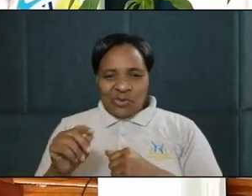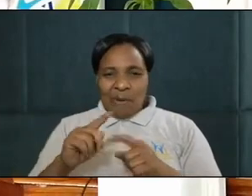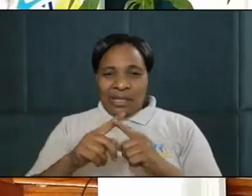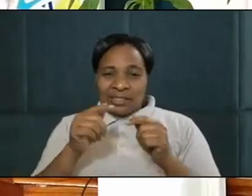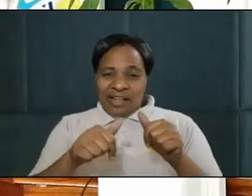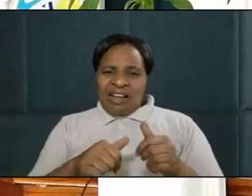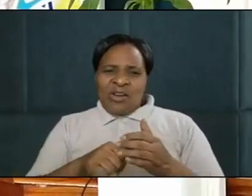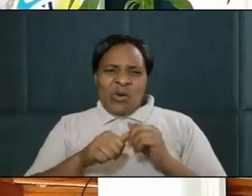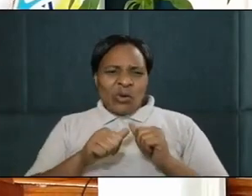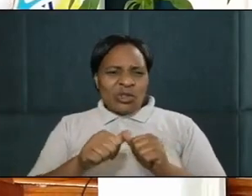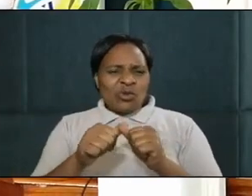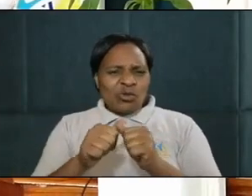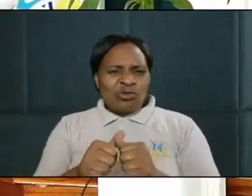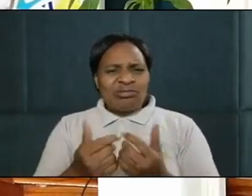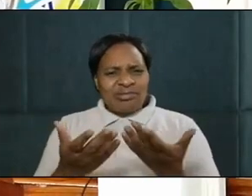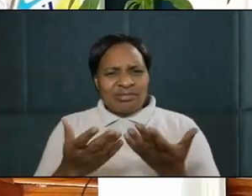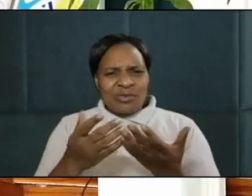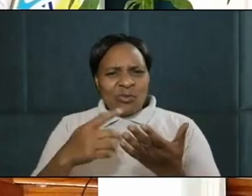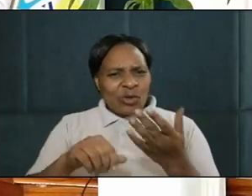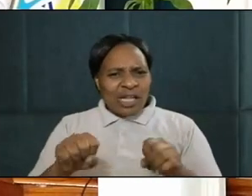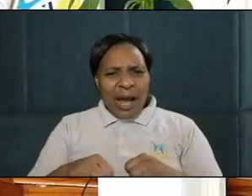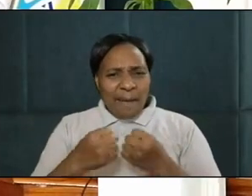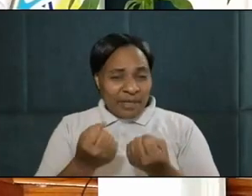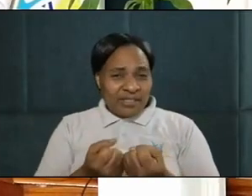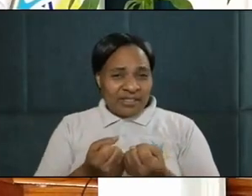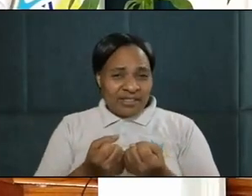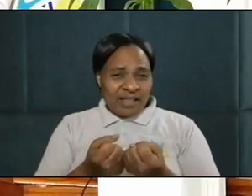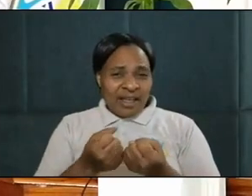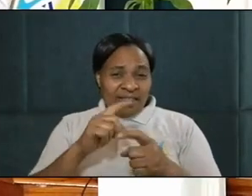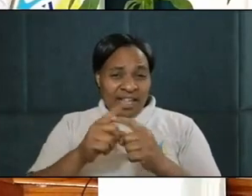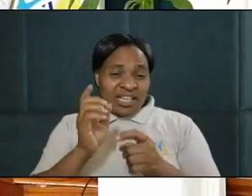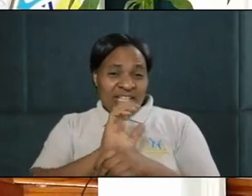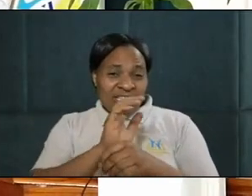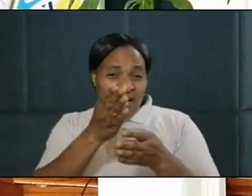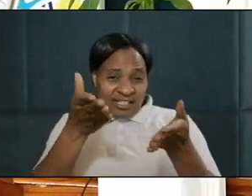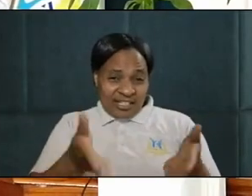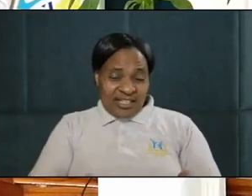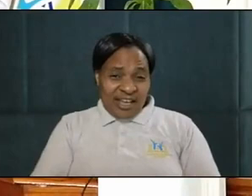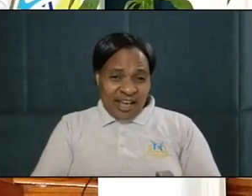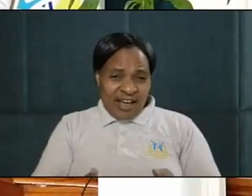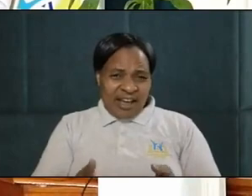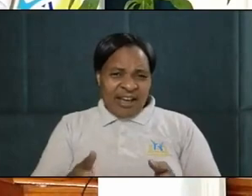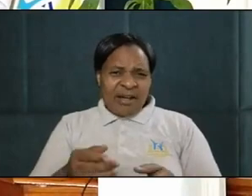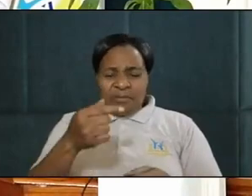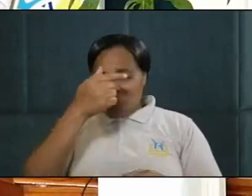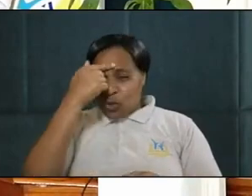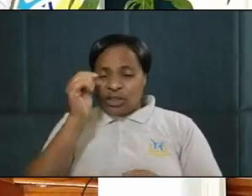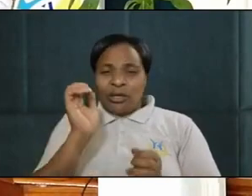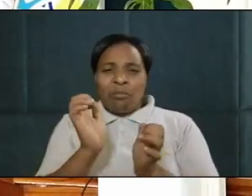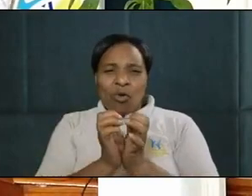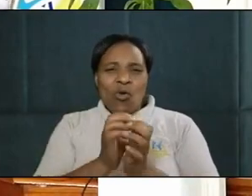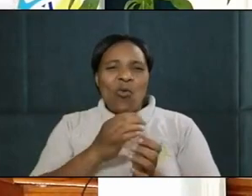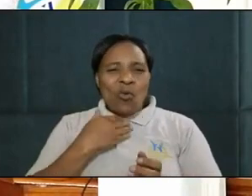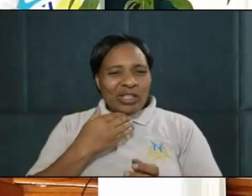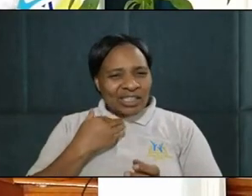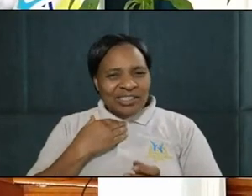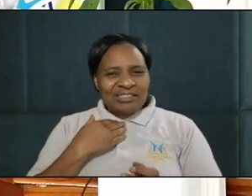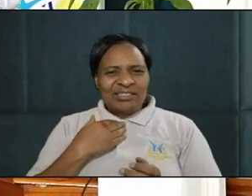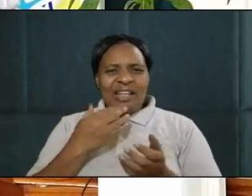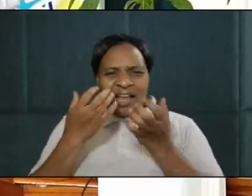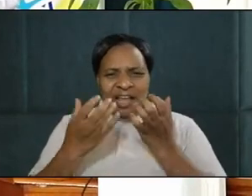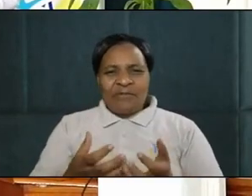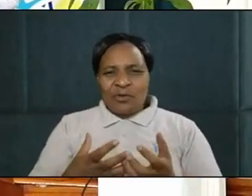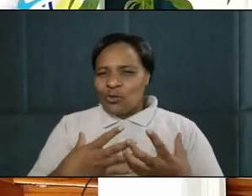is insisting and they're almost leaving him. So what does the church here do now that he's insisted that he's going to